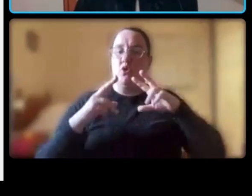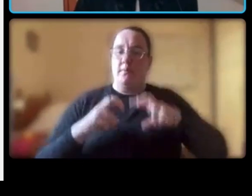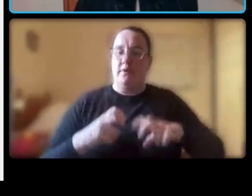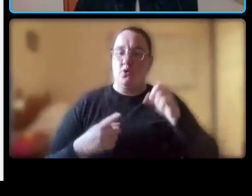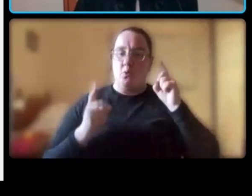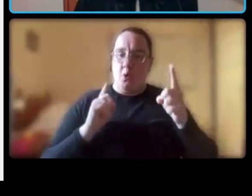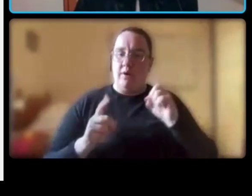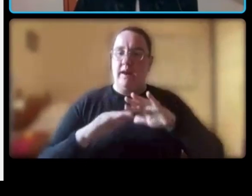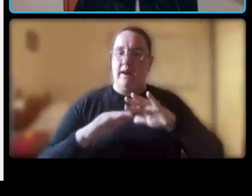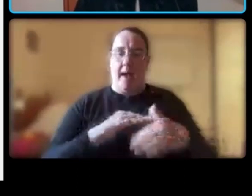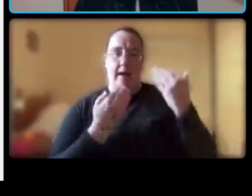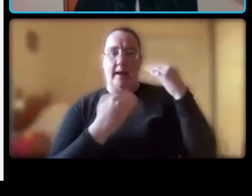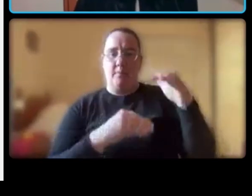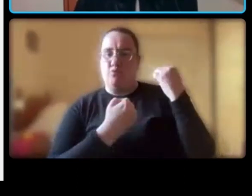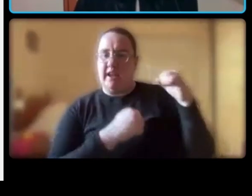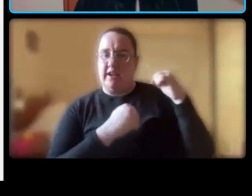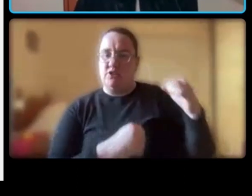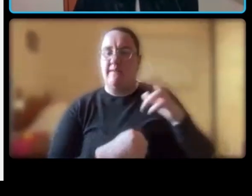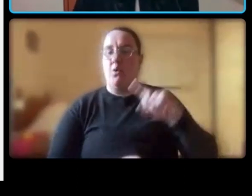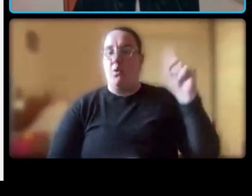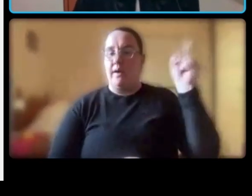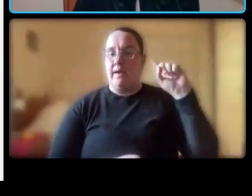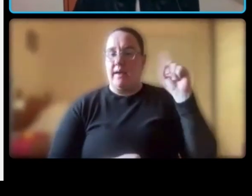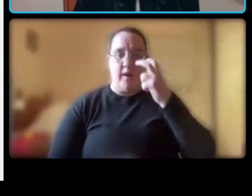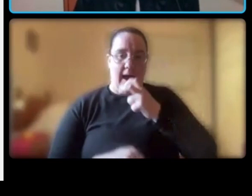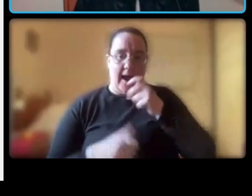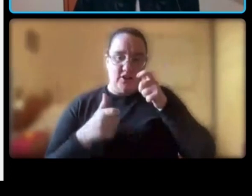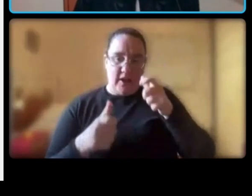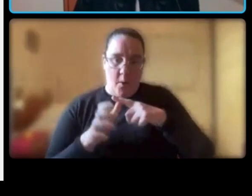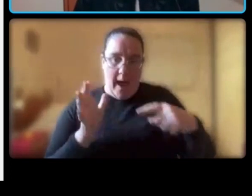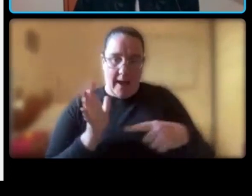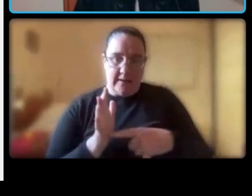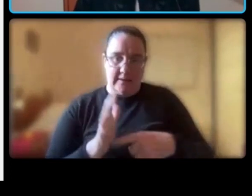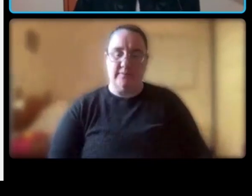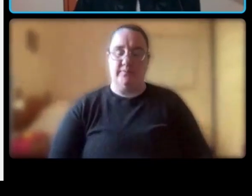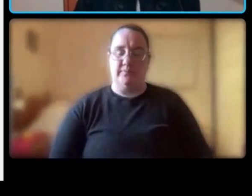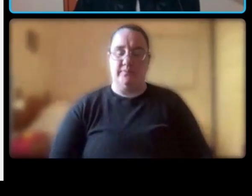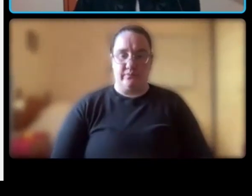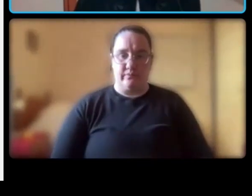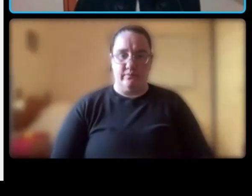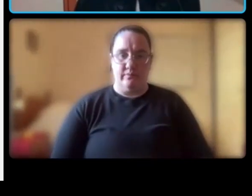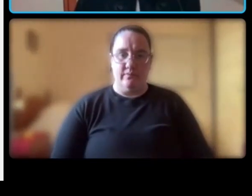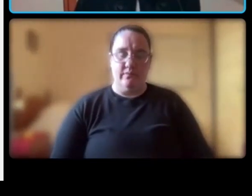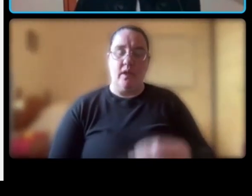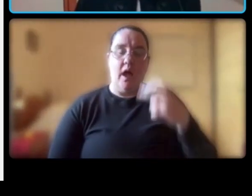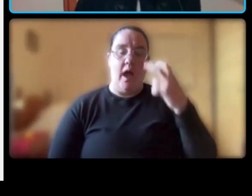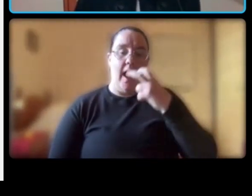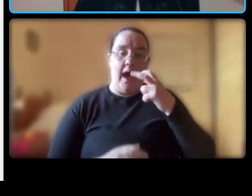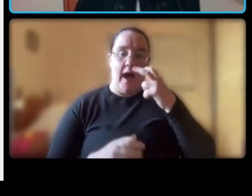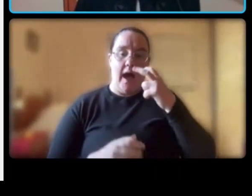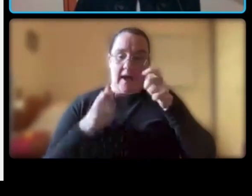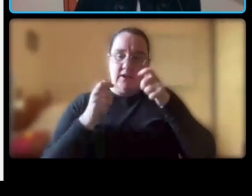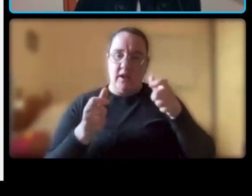the limited protections in the current Aged Care Act, and aged care workers and people receiving care and